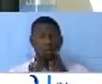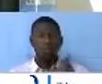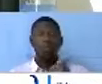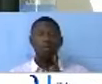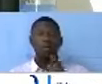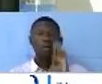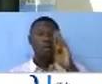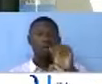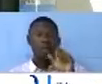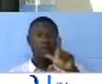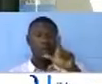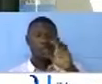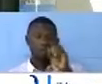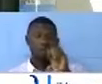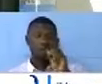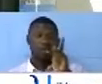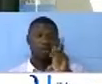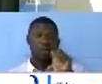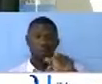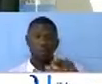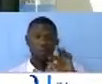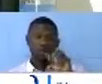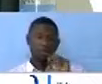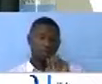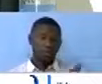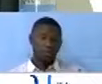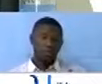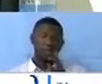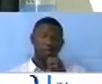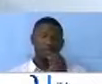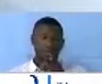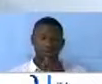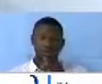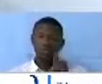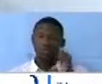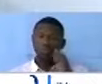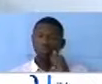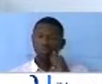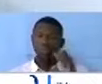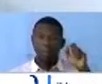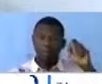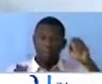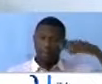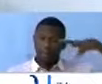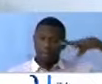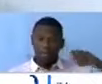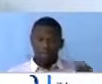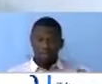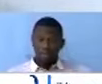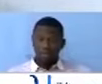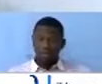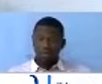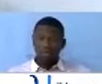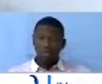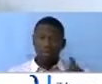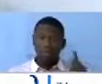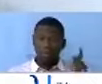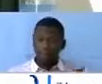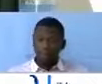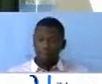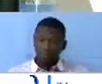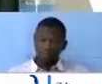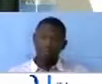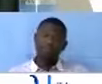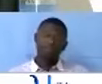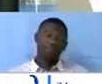He said you electrocuted him with that machine. Mune yow ya kom mas ak machine baby. Kurang. I said no. Mane did it.